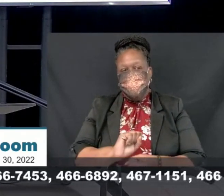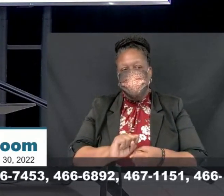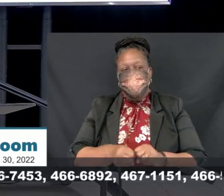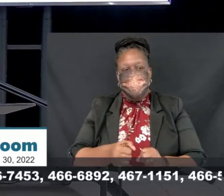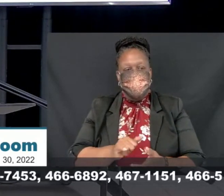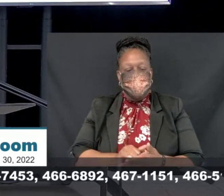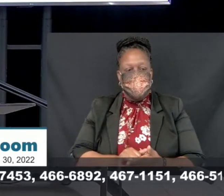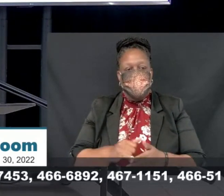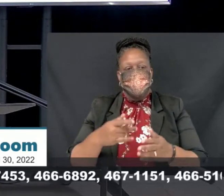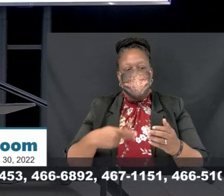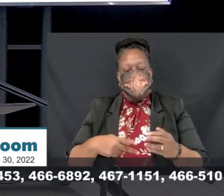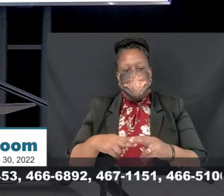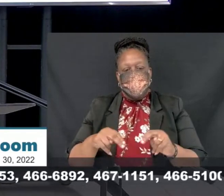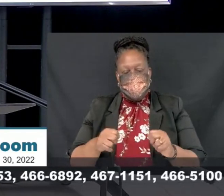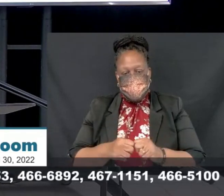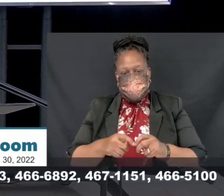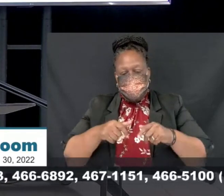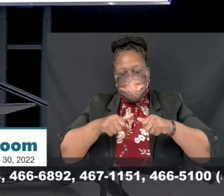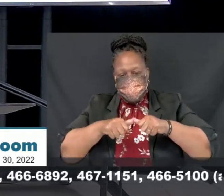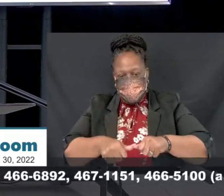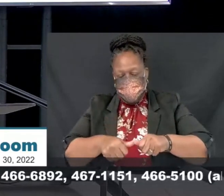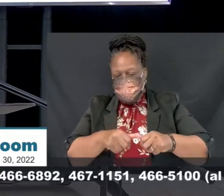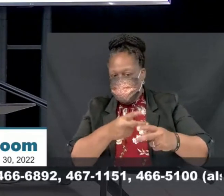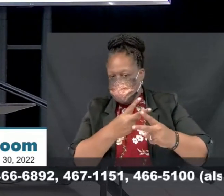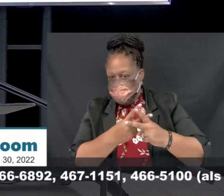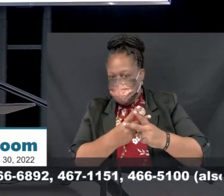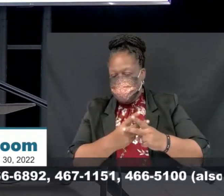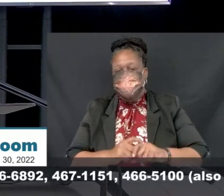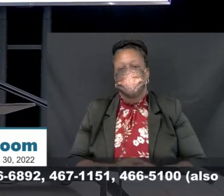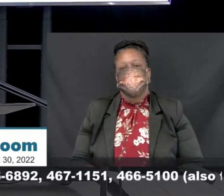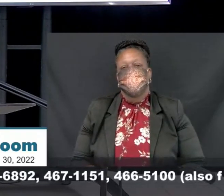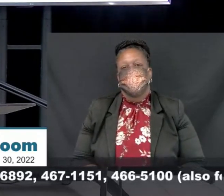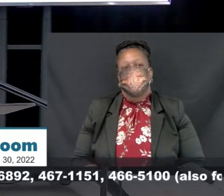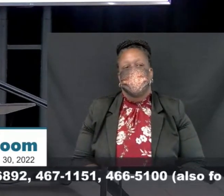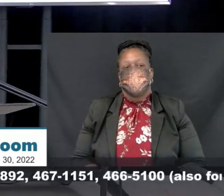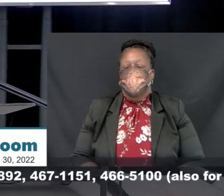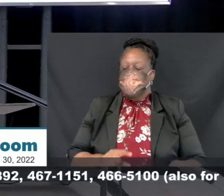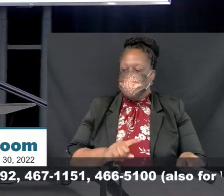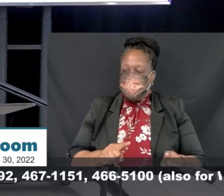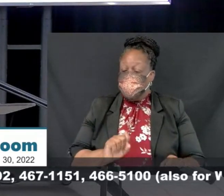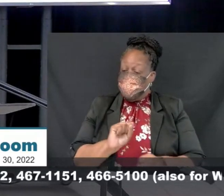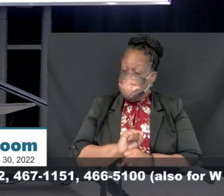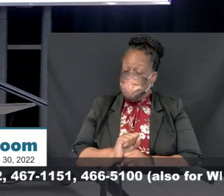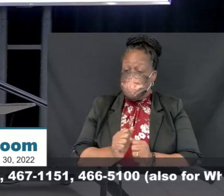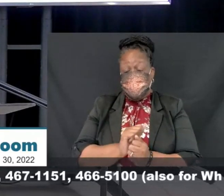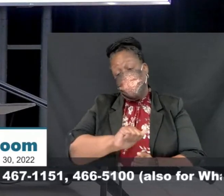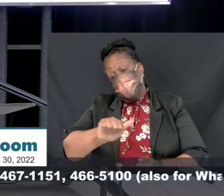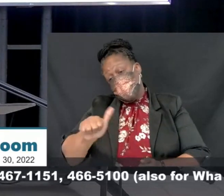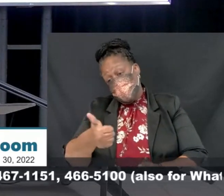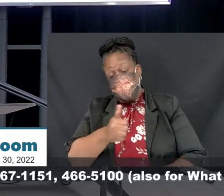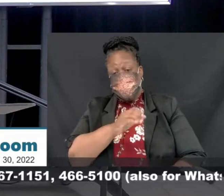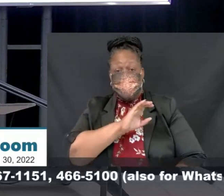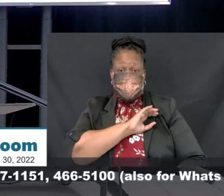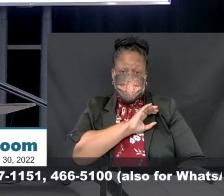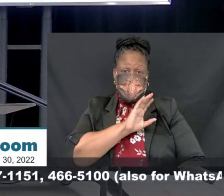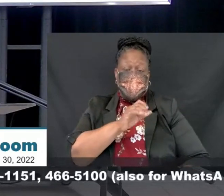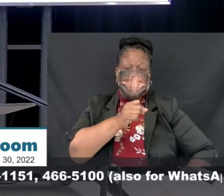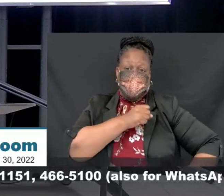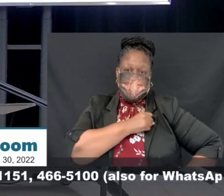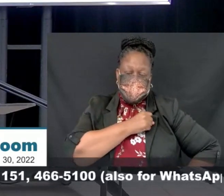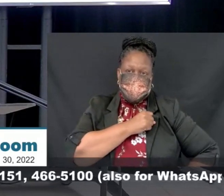safe. We have done so in collaboration with other security agencies, as well as the Ministry of